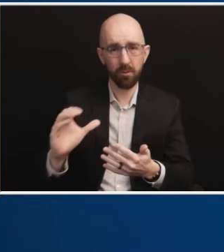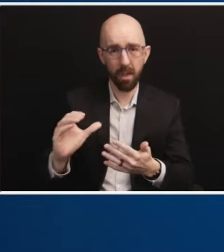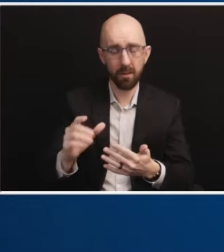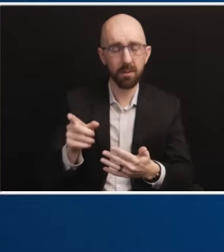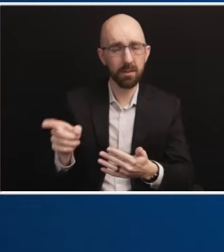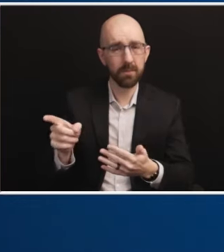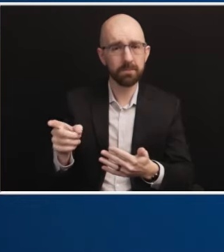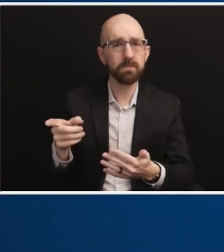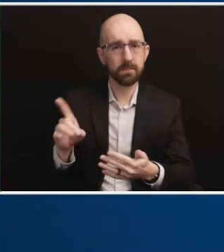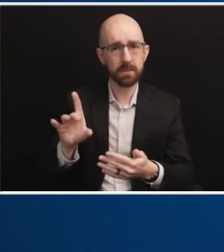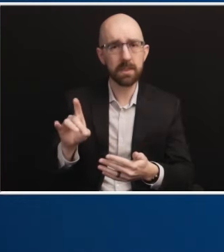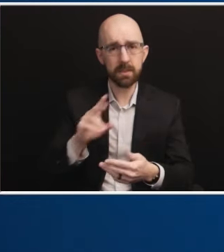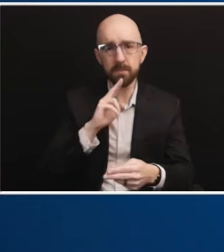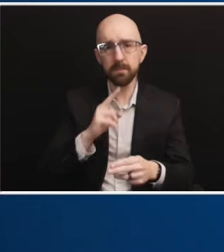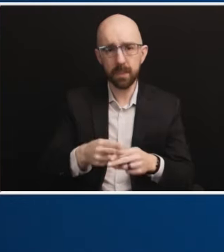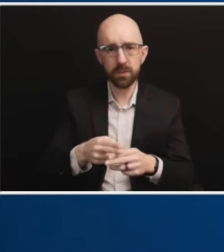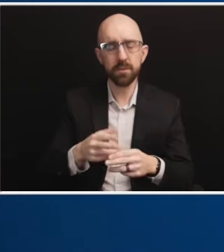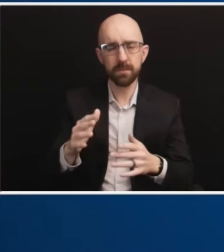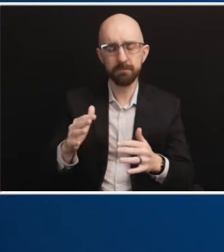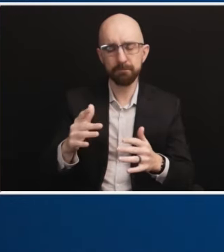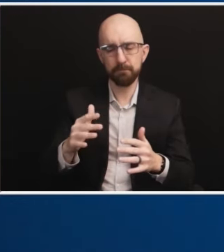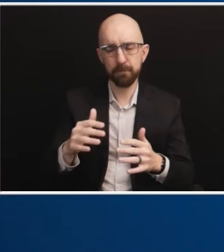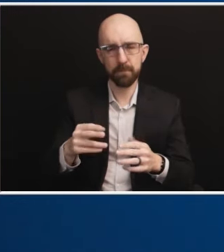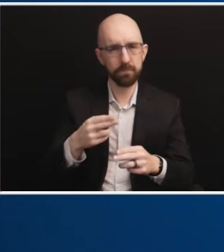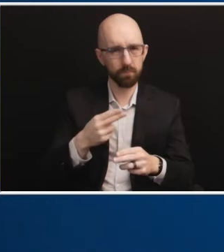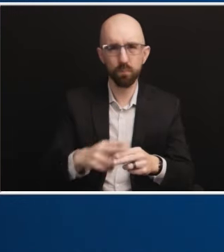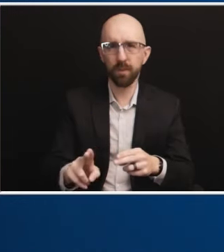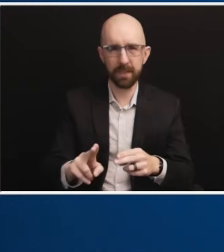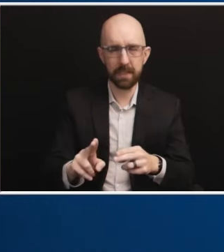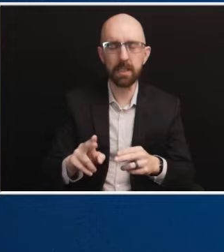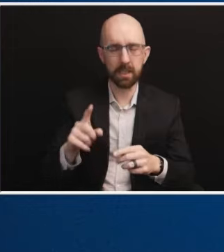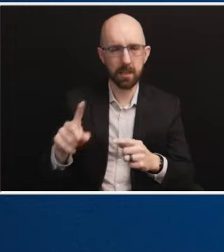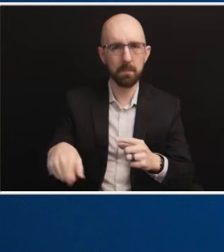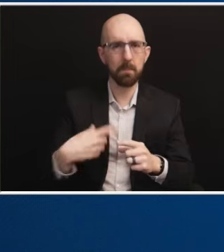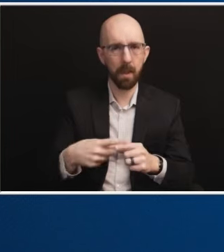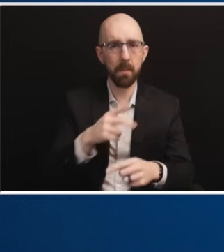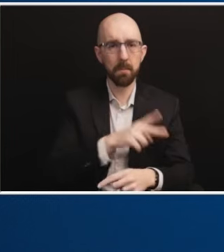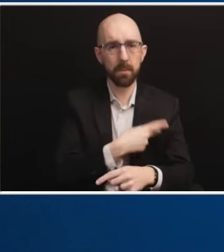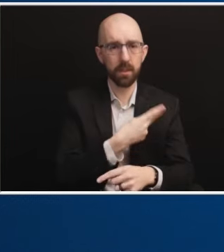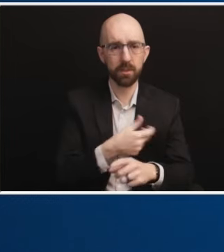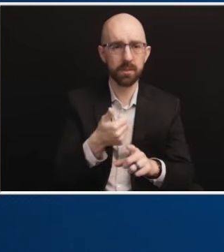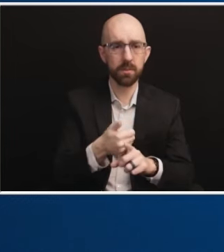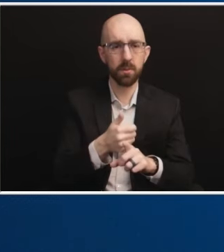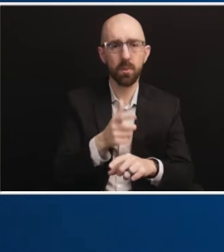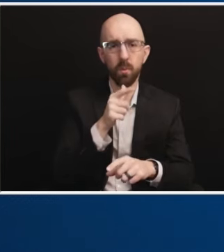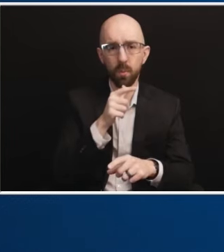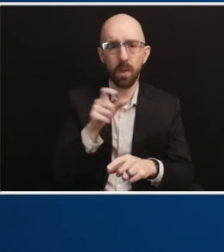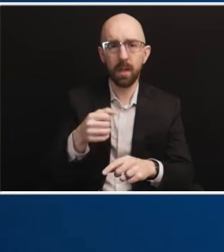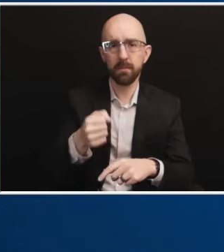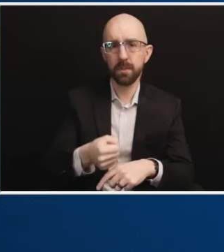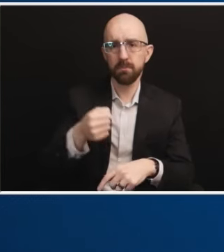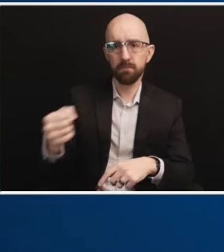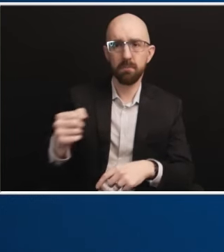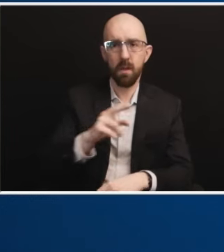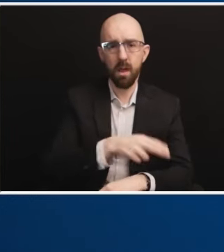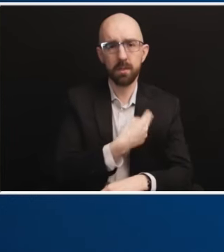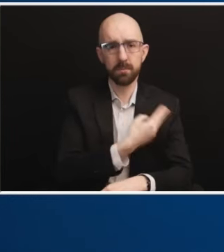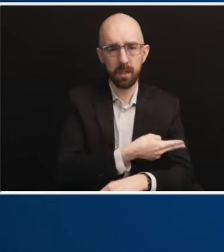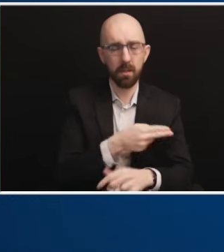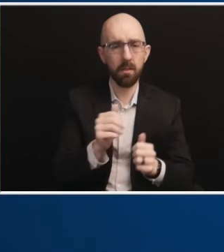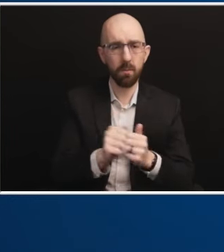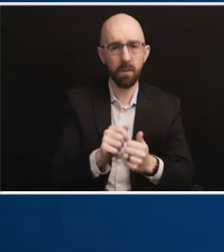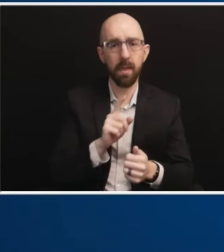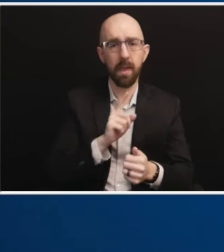did mention very briefly about patients who had to be admitted to the hospital with actual signs